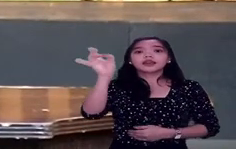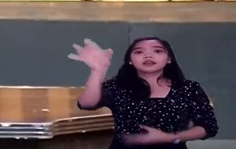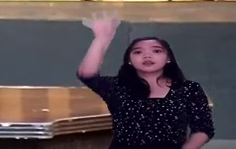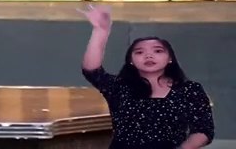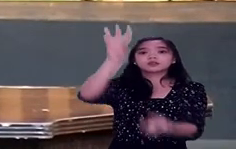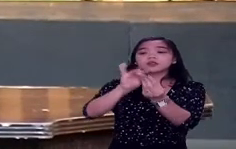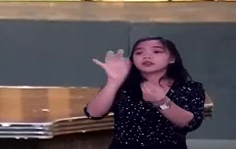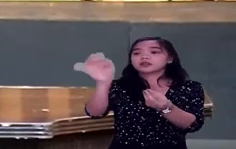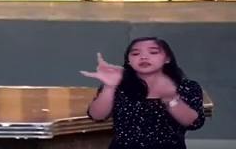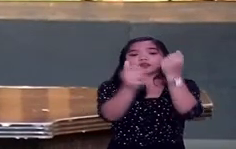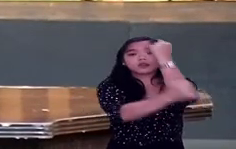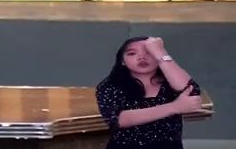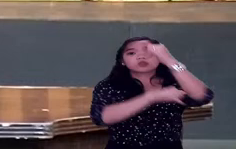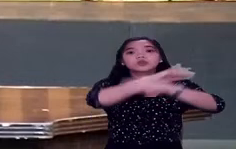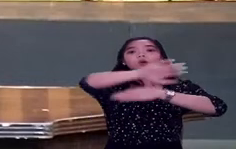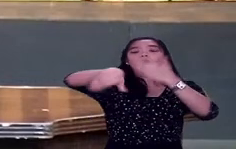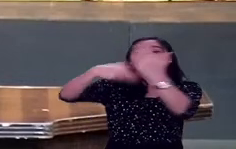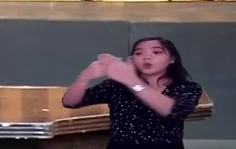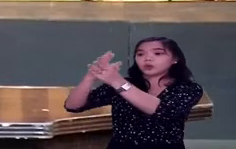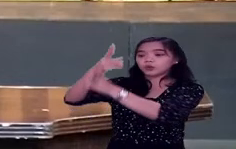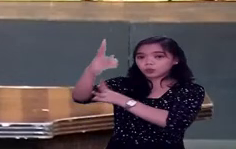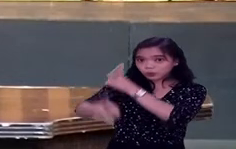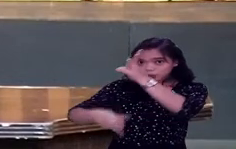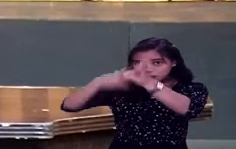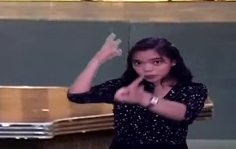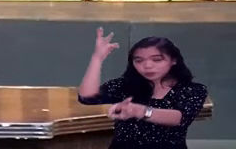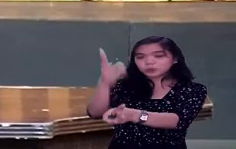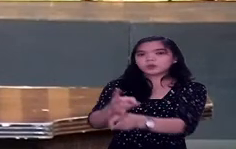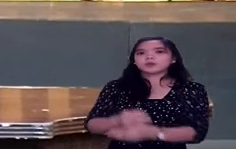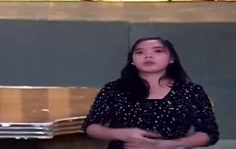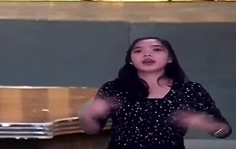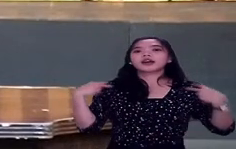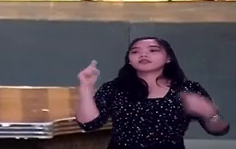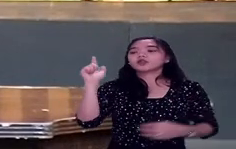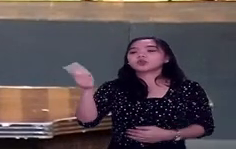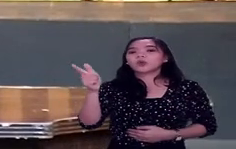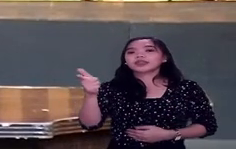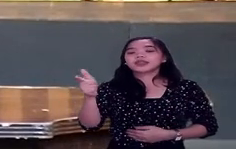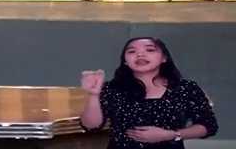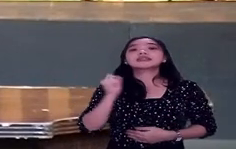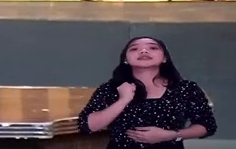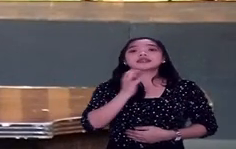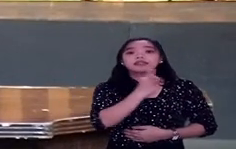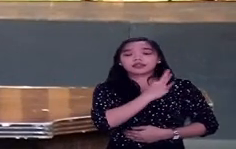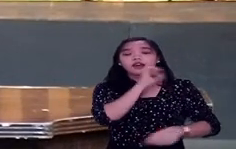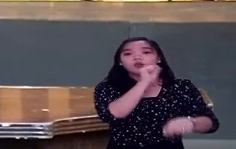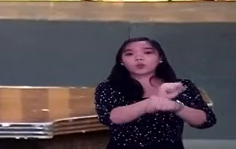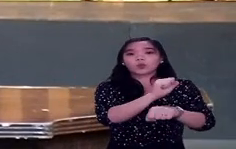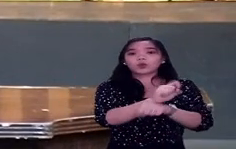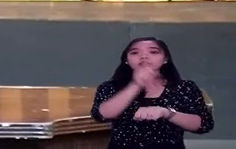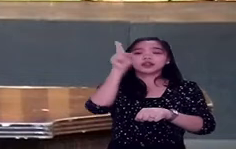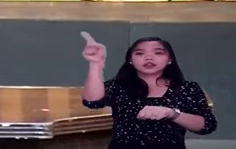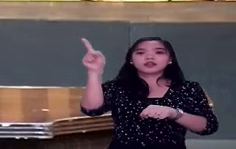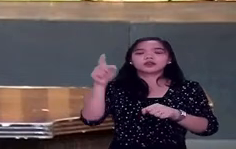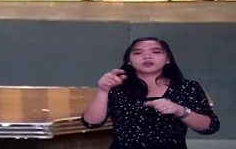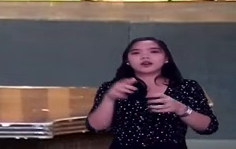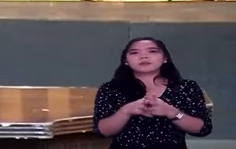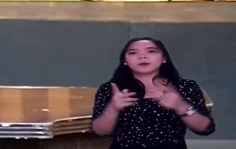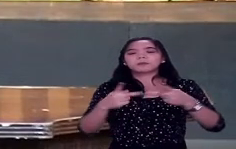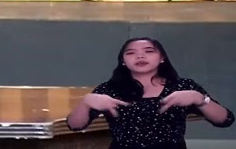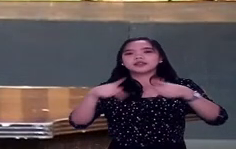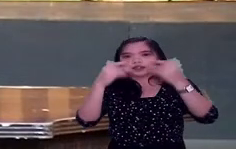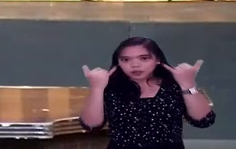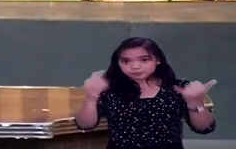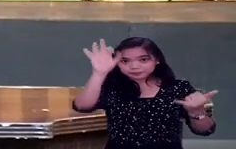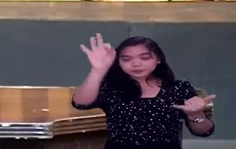countries in the all over the globe, overseeing a staff of 20 at the missions office in Springfield, Missouri. Brother